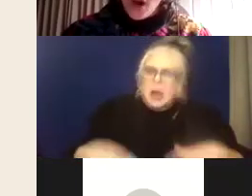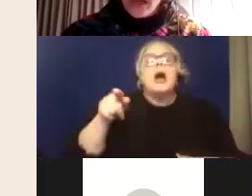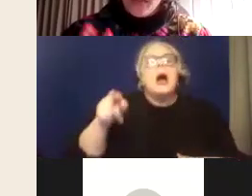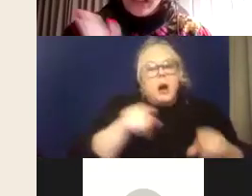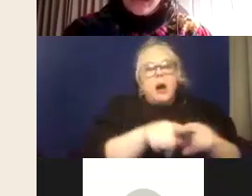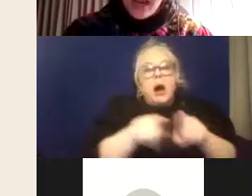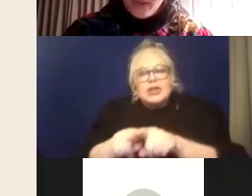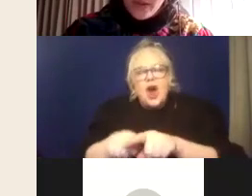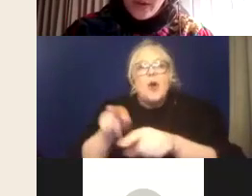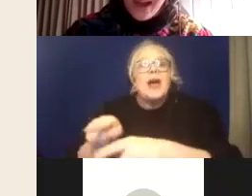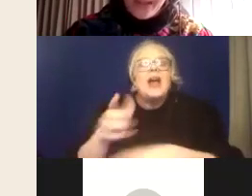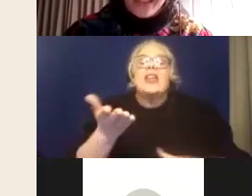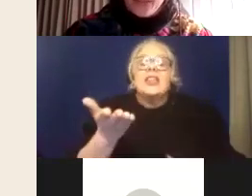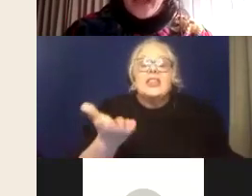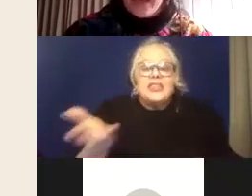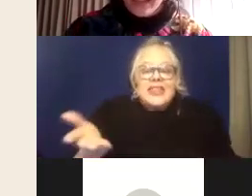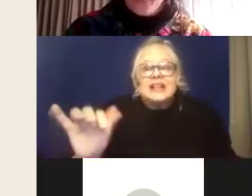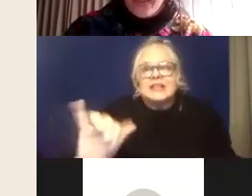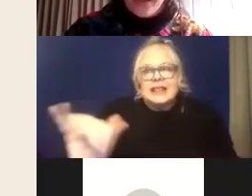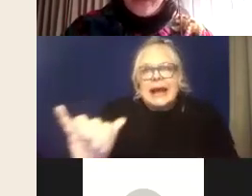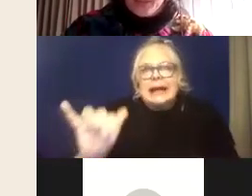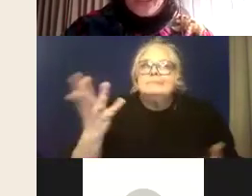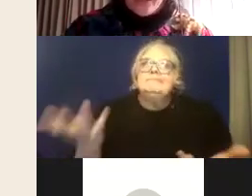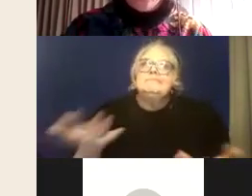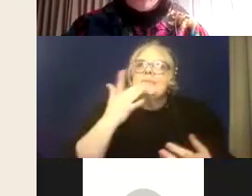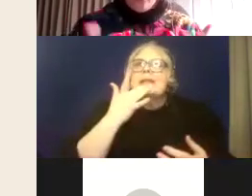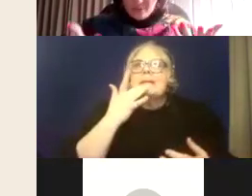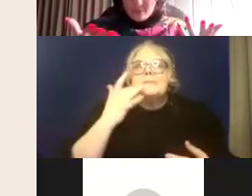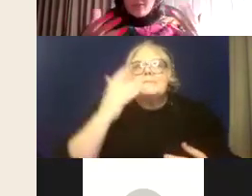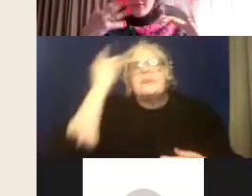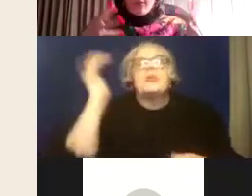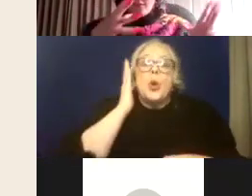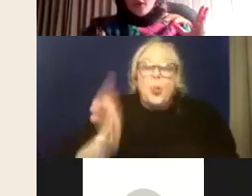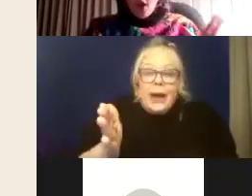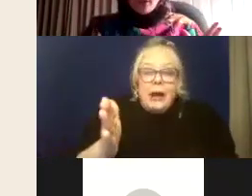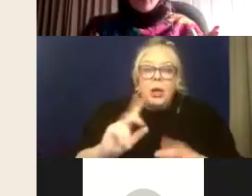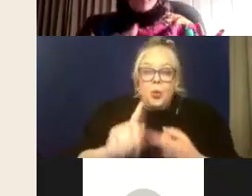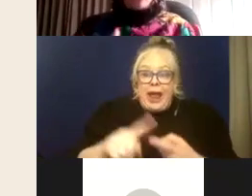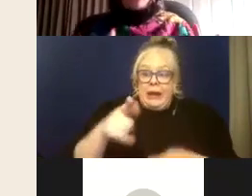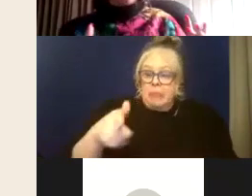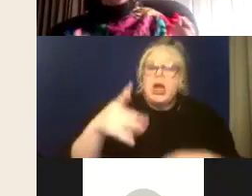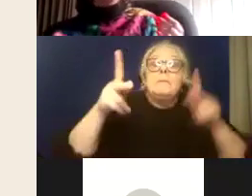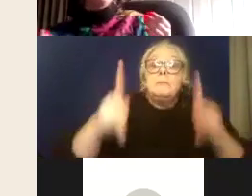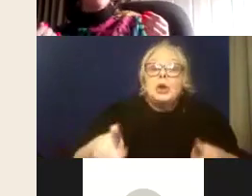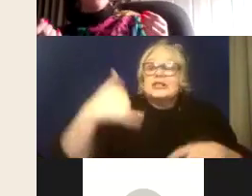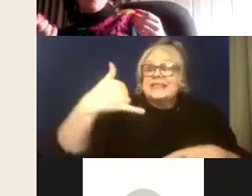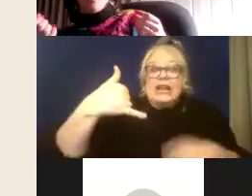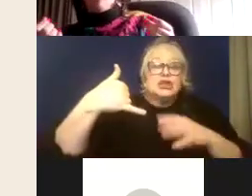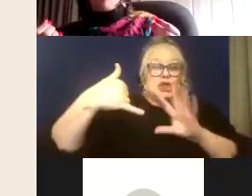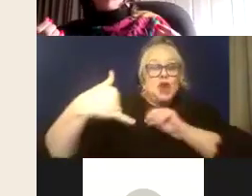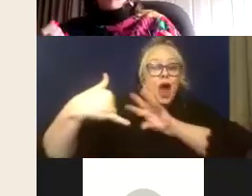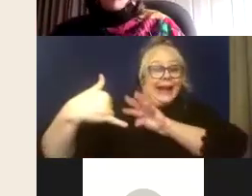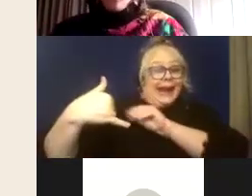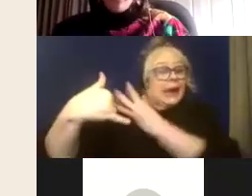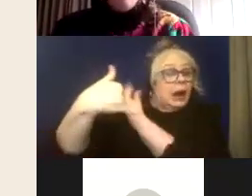person's talking, but it stops when they're not because they're playing something. They're playing a audio file of a voice.